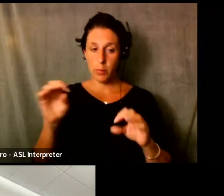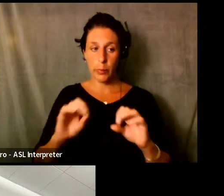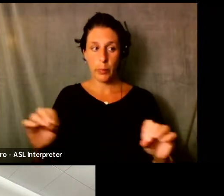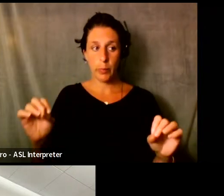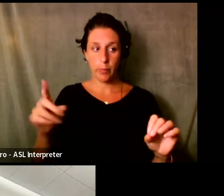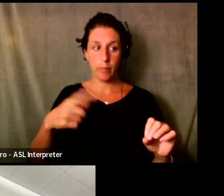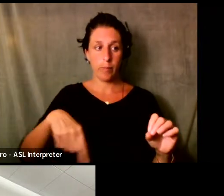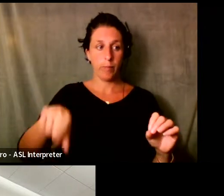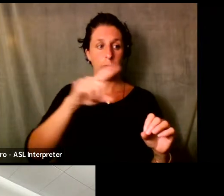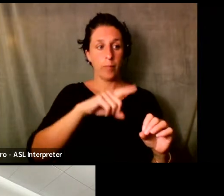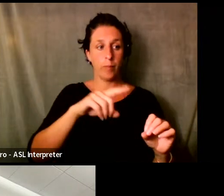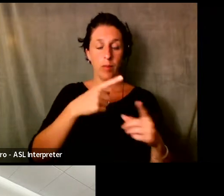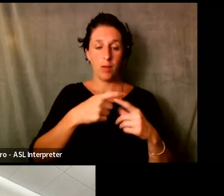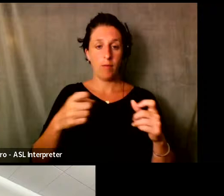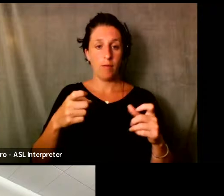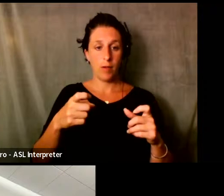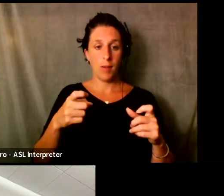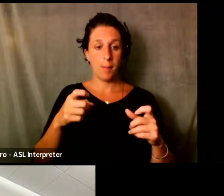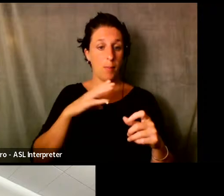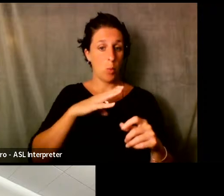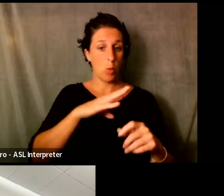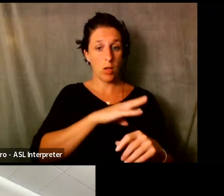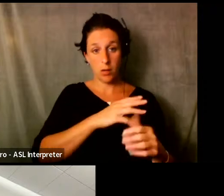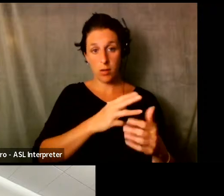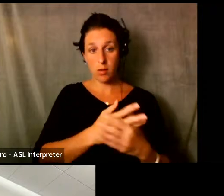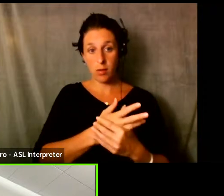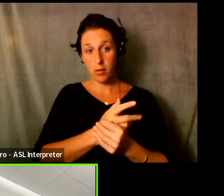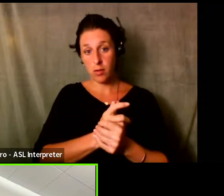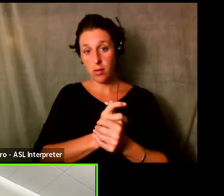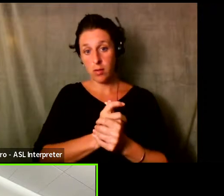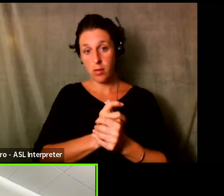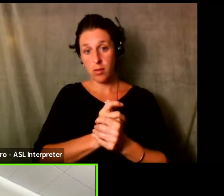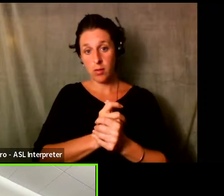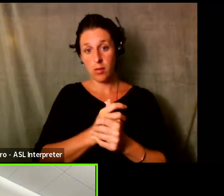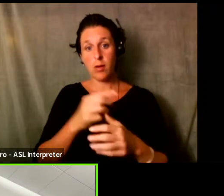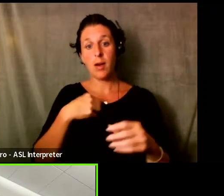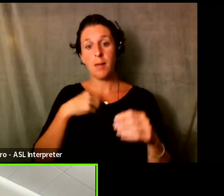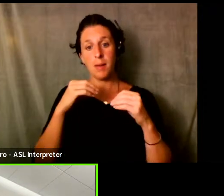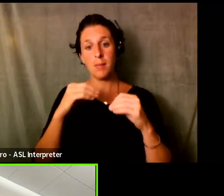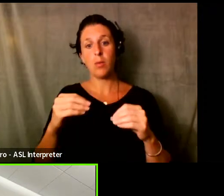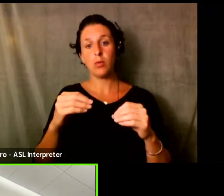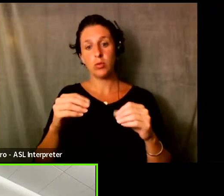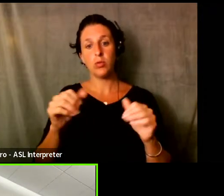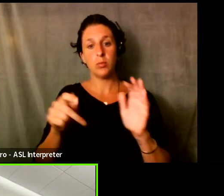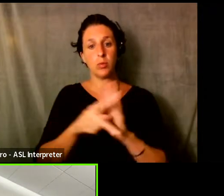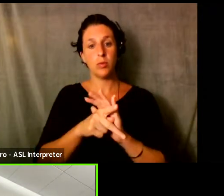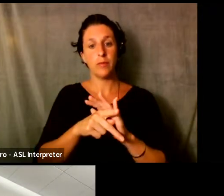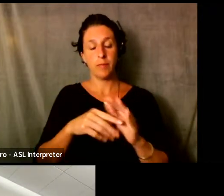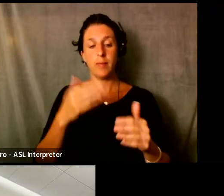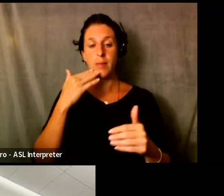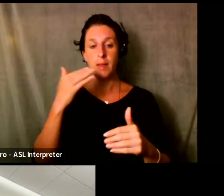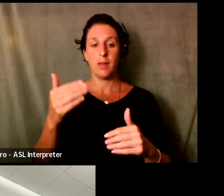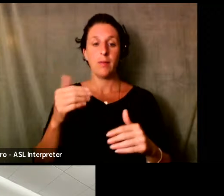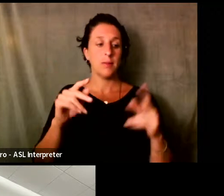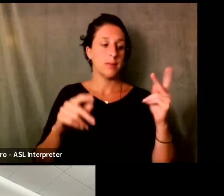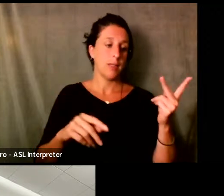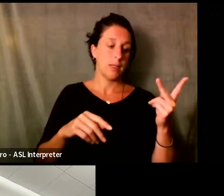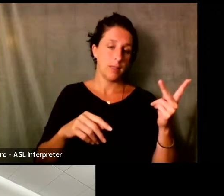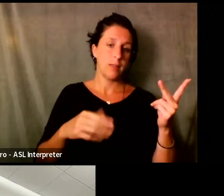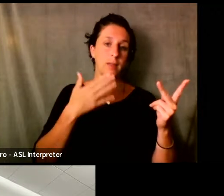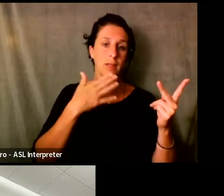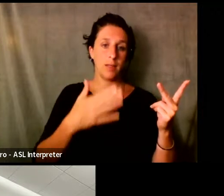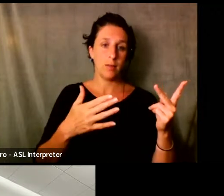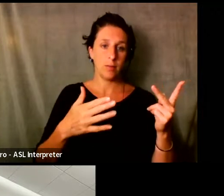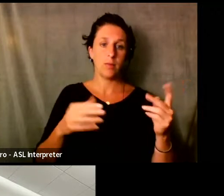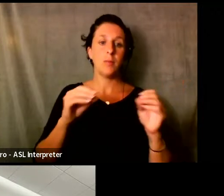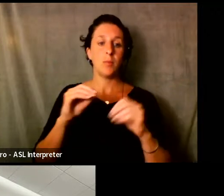from from the board? I make a motion to approve. Thank you. Second. Thank you. Okay, we